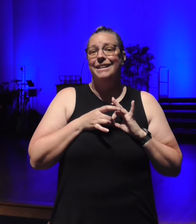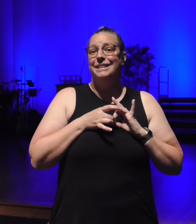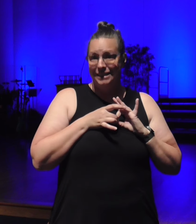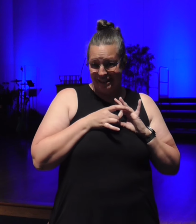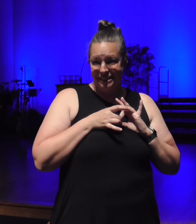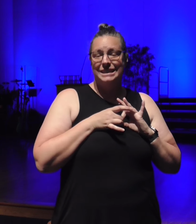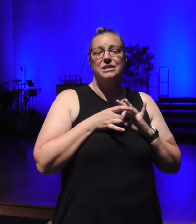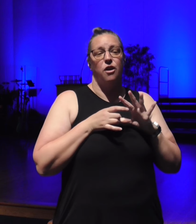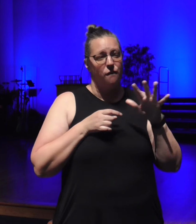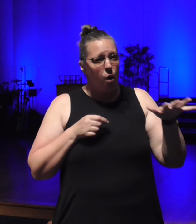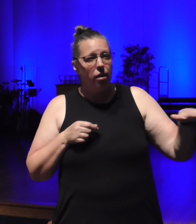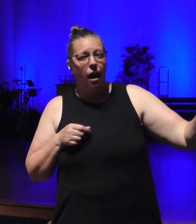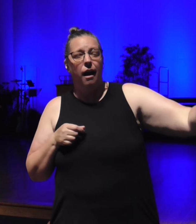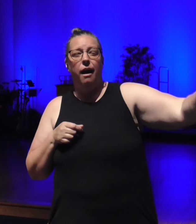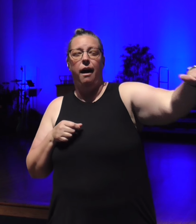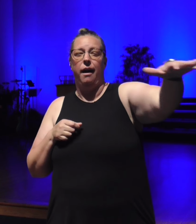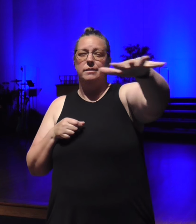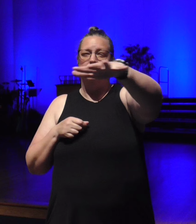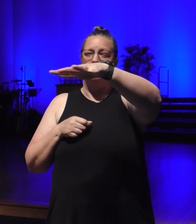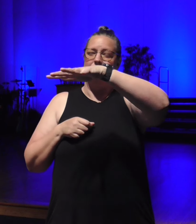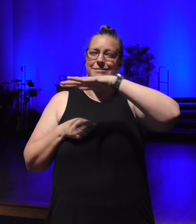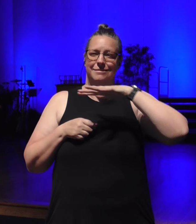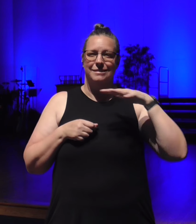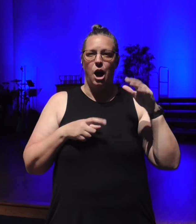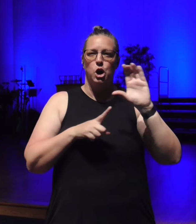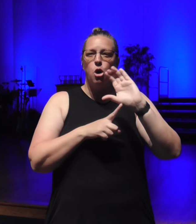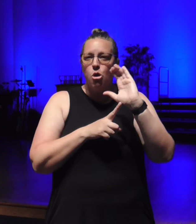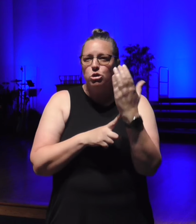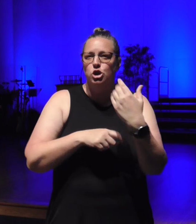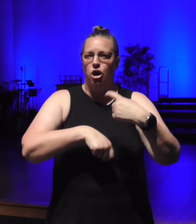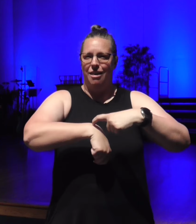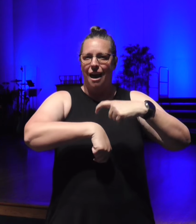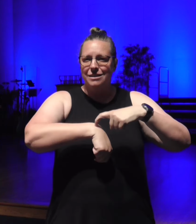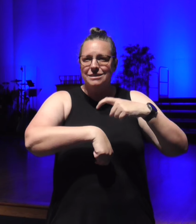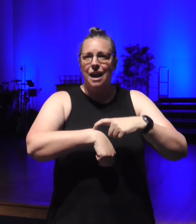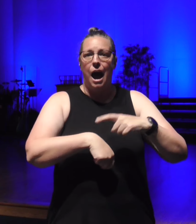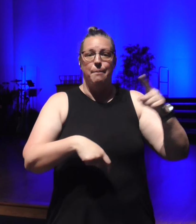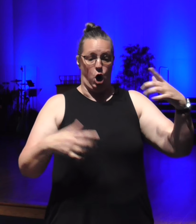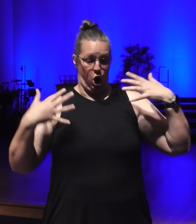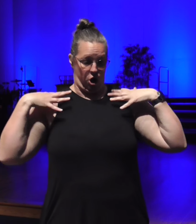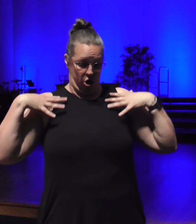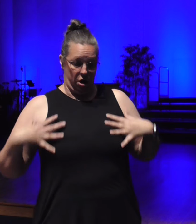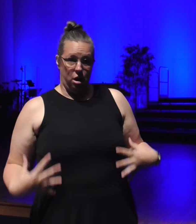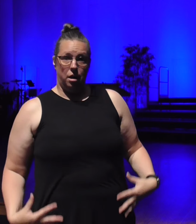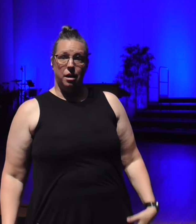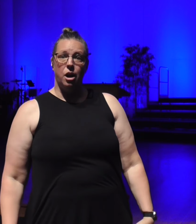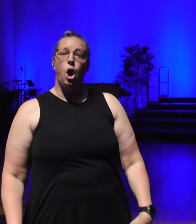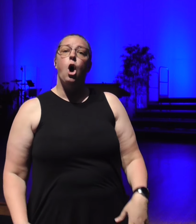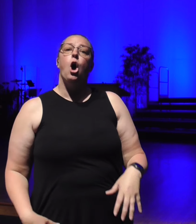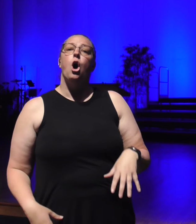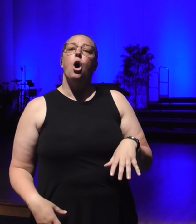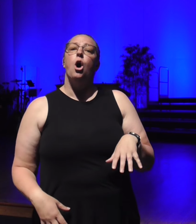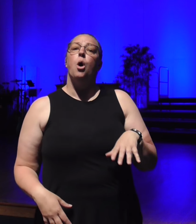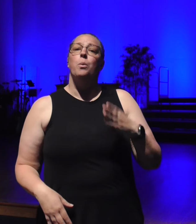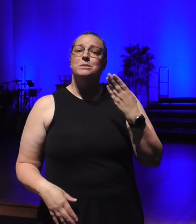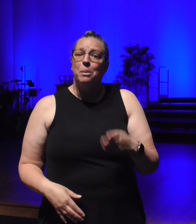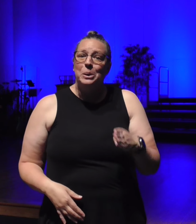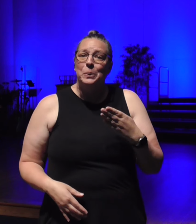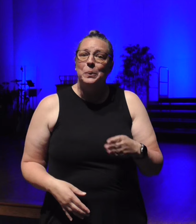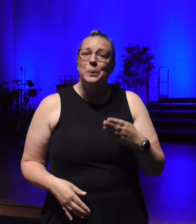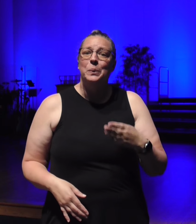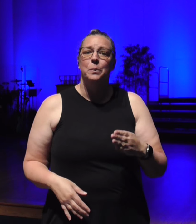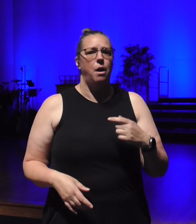the civilization of that time, because her cloak was turquoise, the color that the Aztecs reserved solely